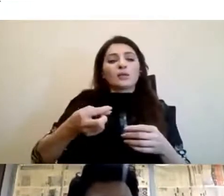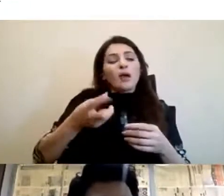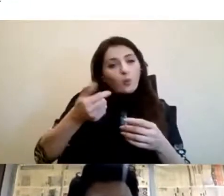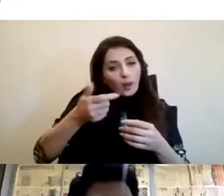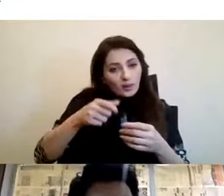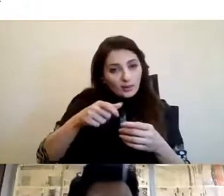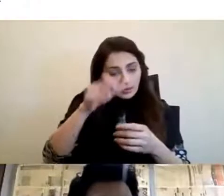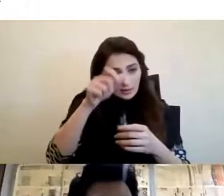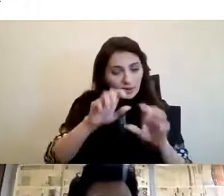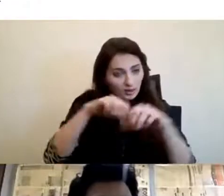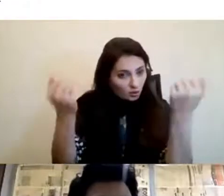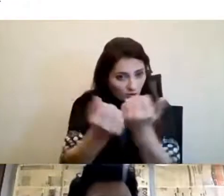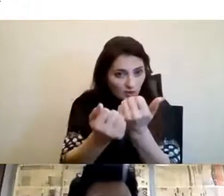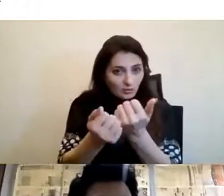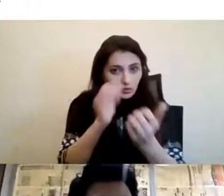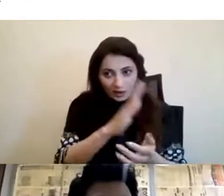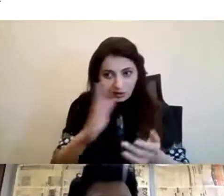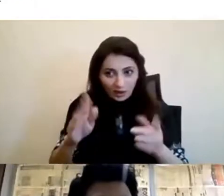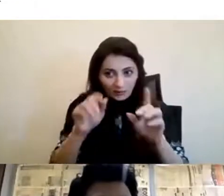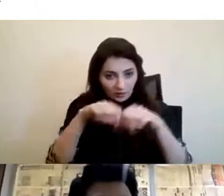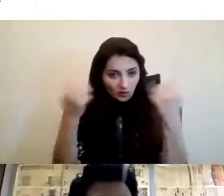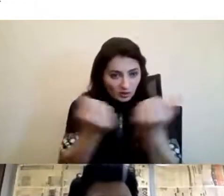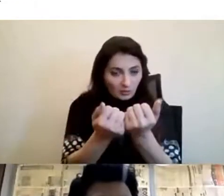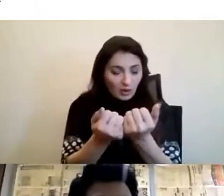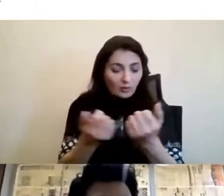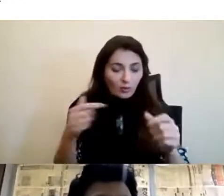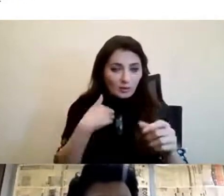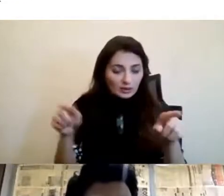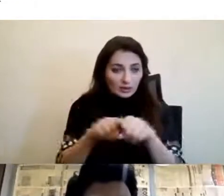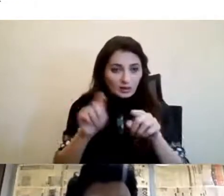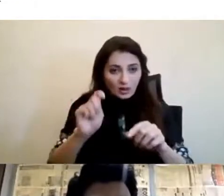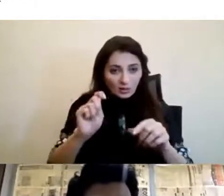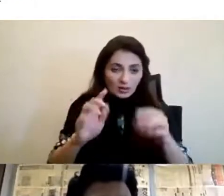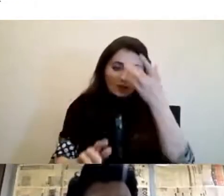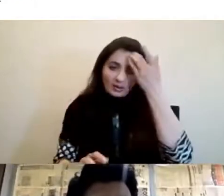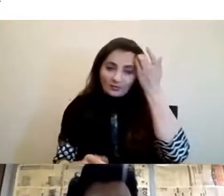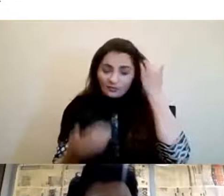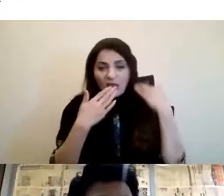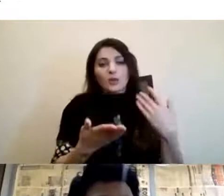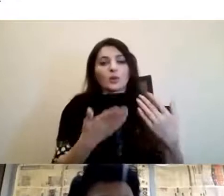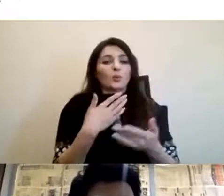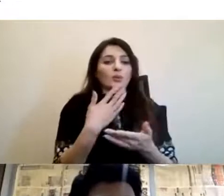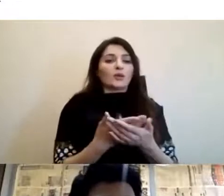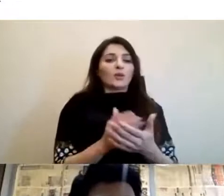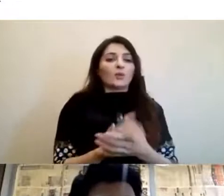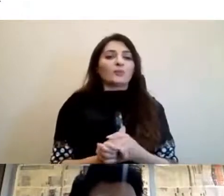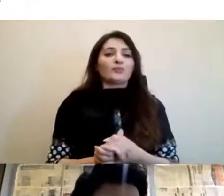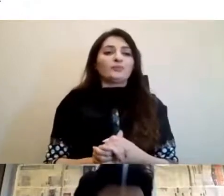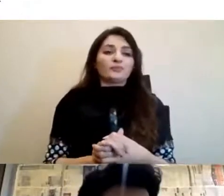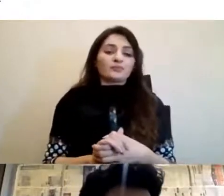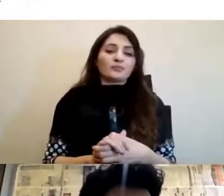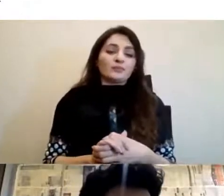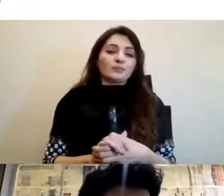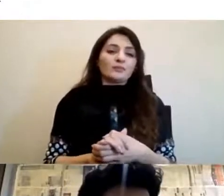is a give and take involved here. Thank you, Charita. I think it's important you highlight the importance